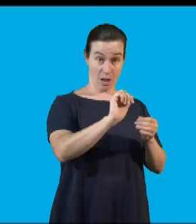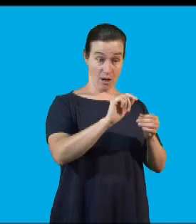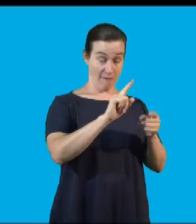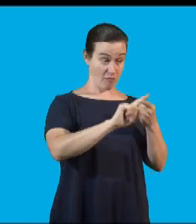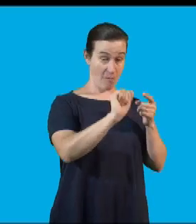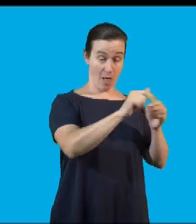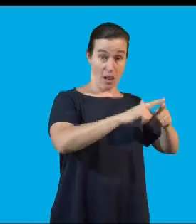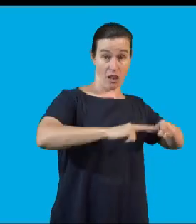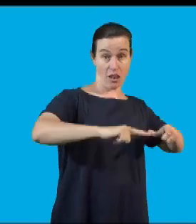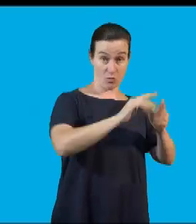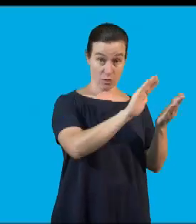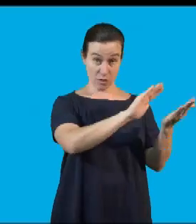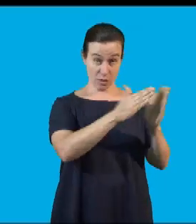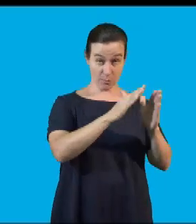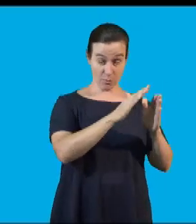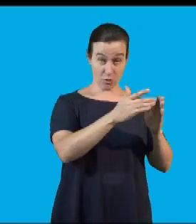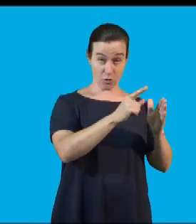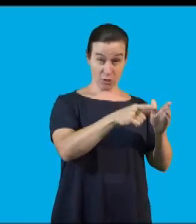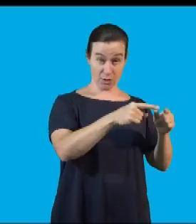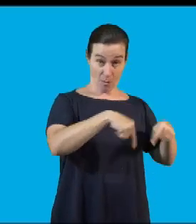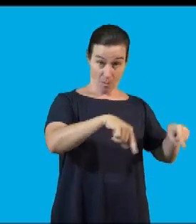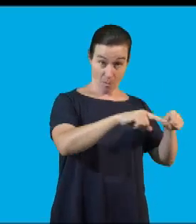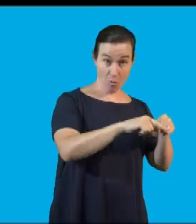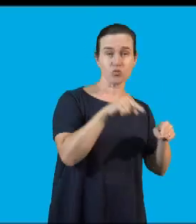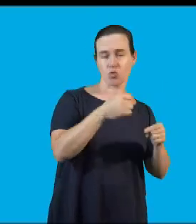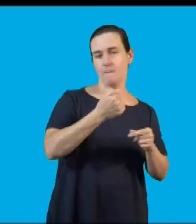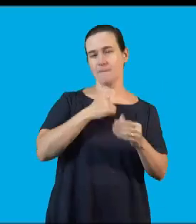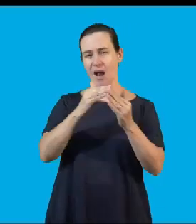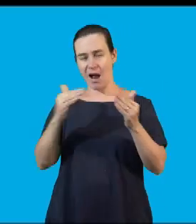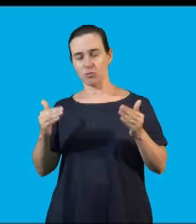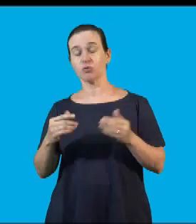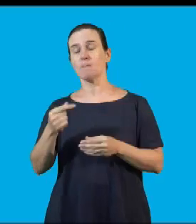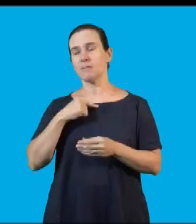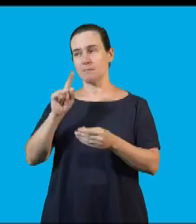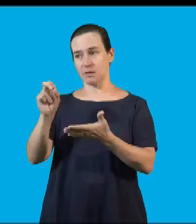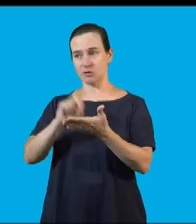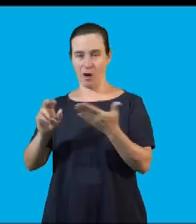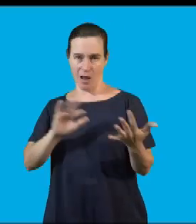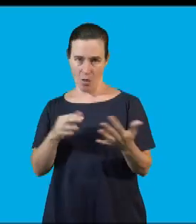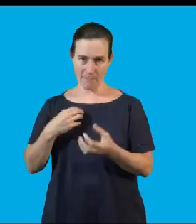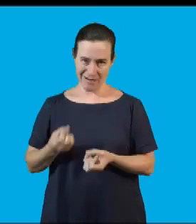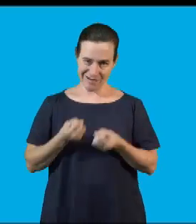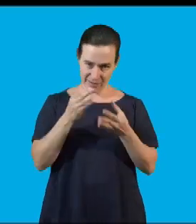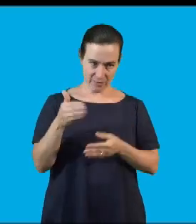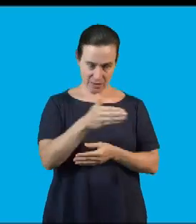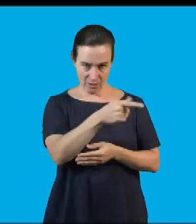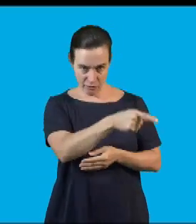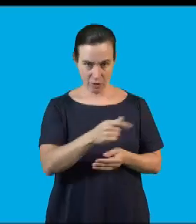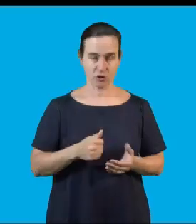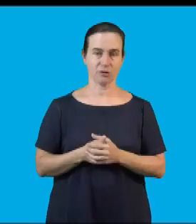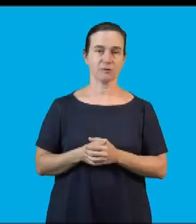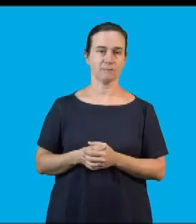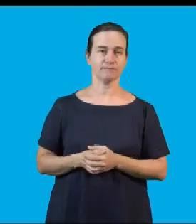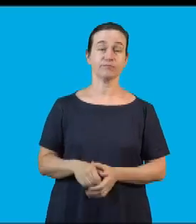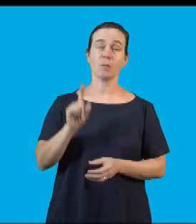local community hall to your home. Write the directions that you will give to the manager. Your response